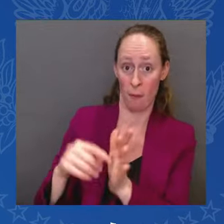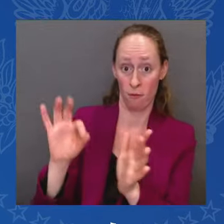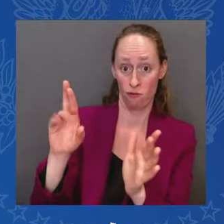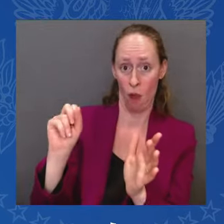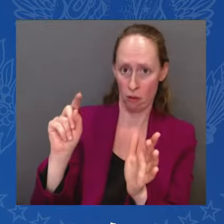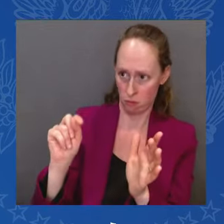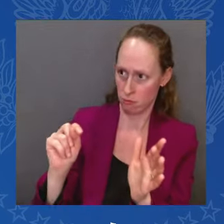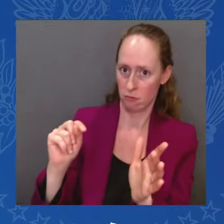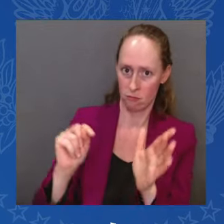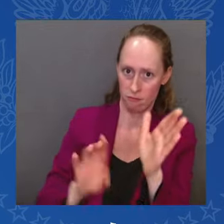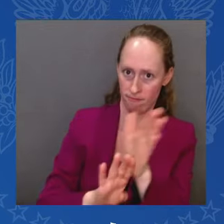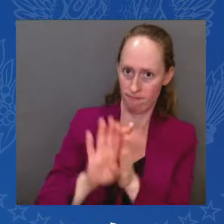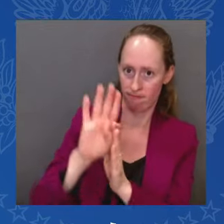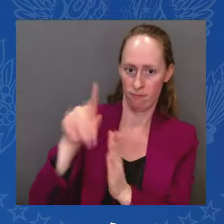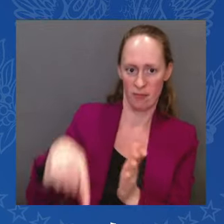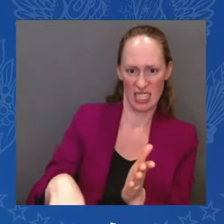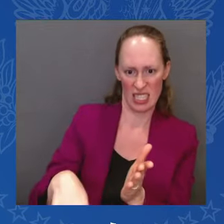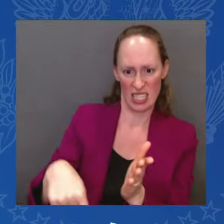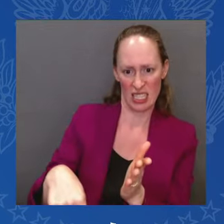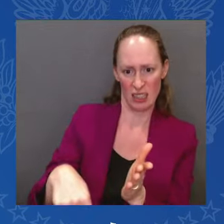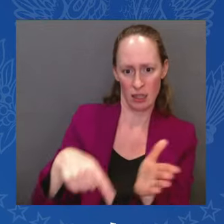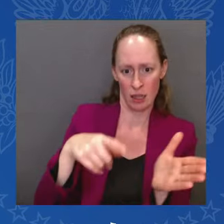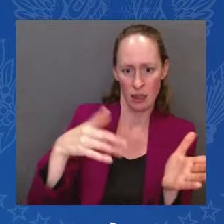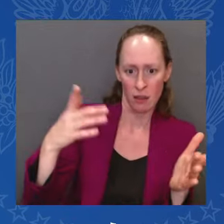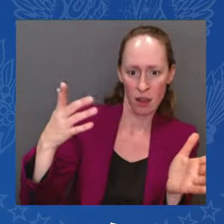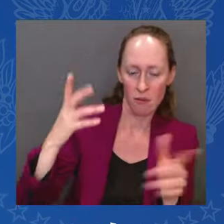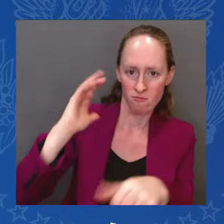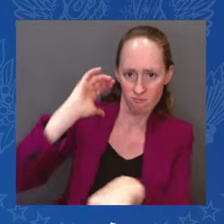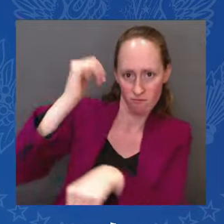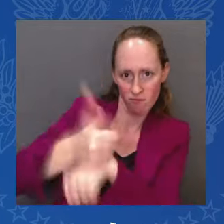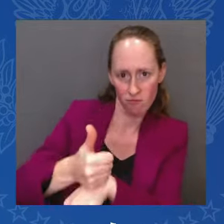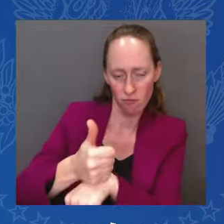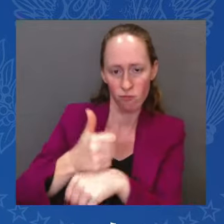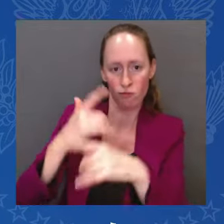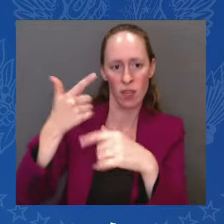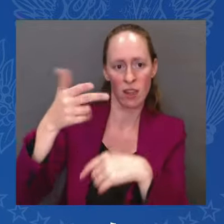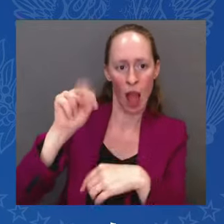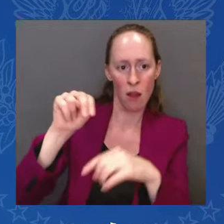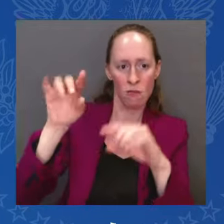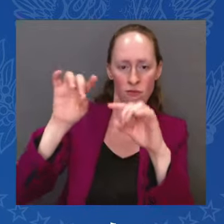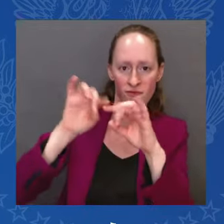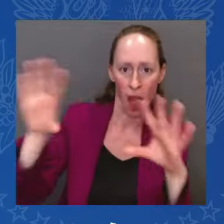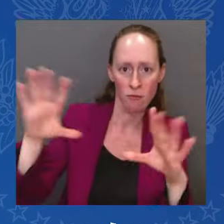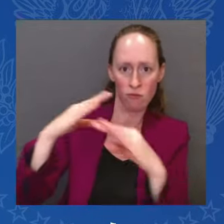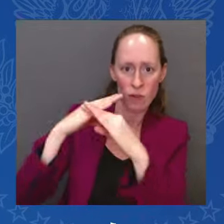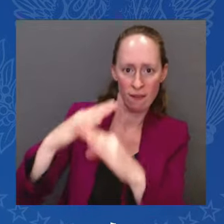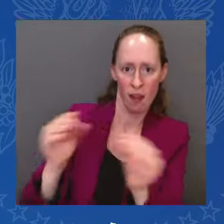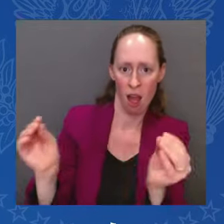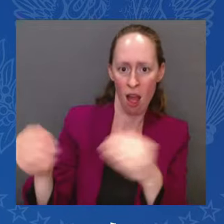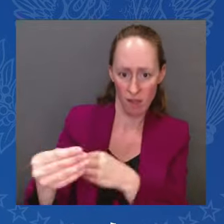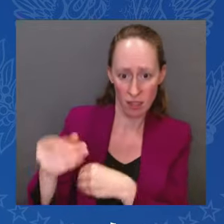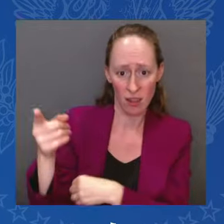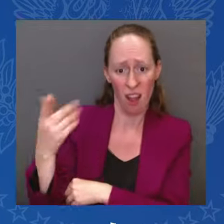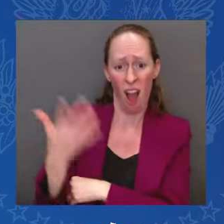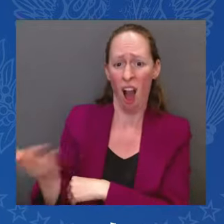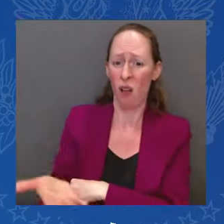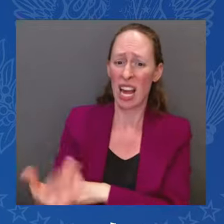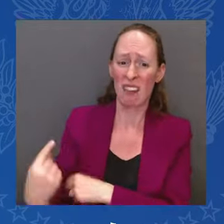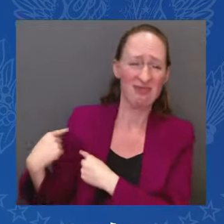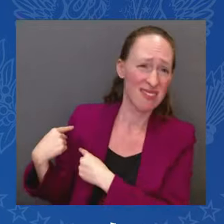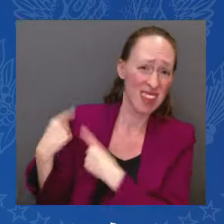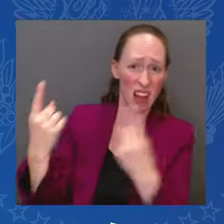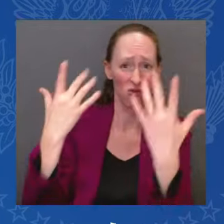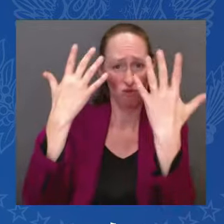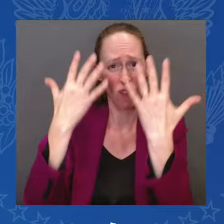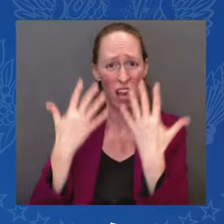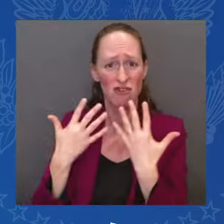office. He couldn't be here today. Since the tragedy in Sandy Hook, and I remember being there, I remember that how